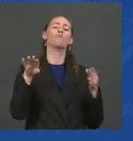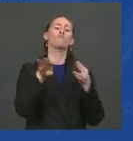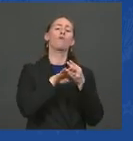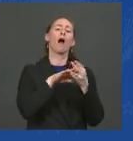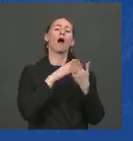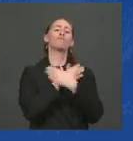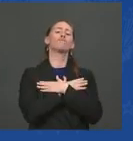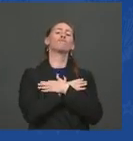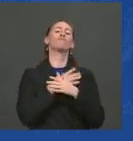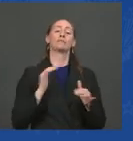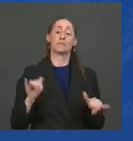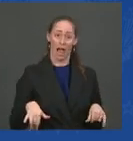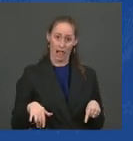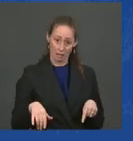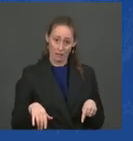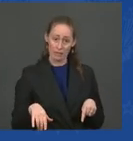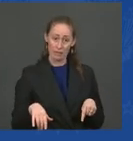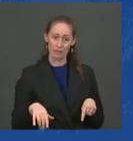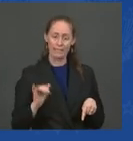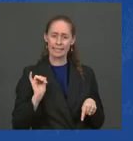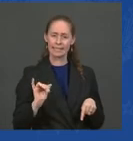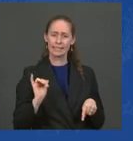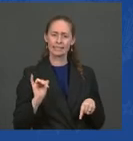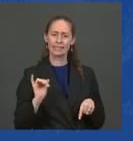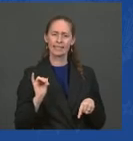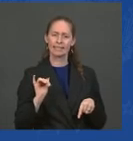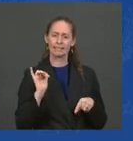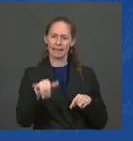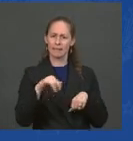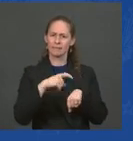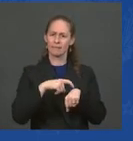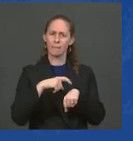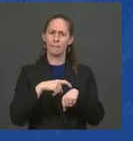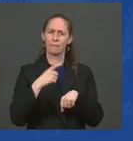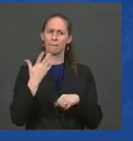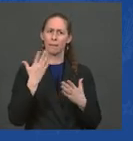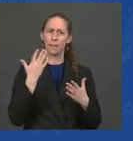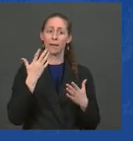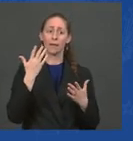is the moment that our influence diminishes.